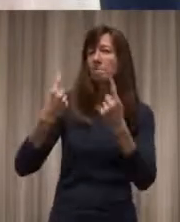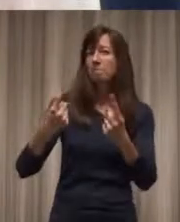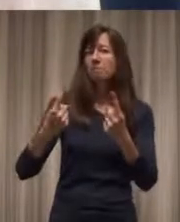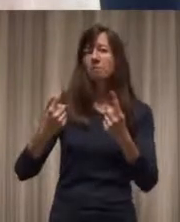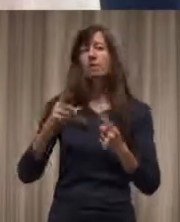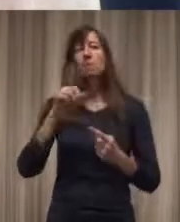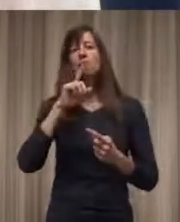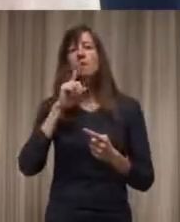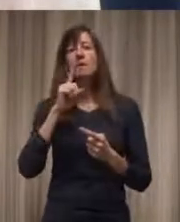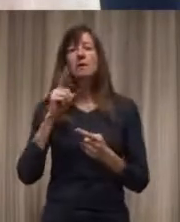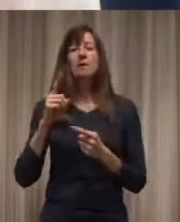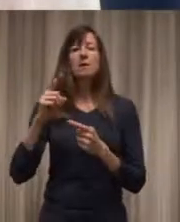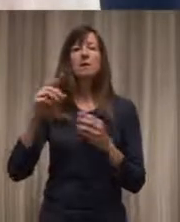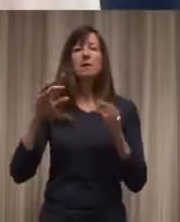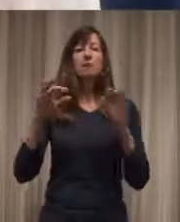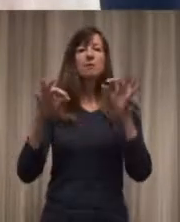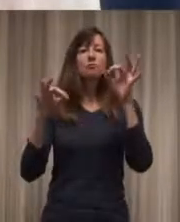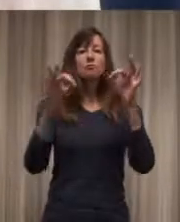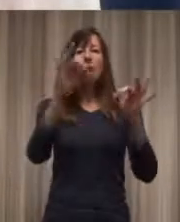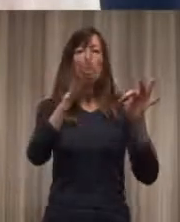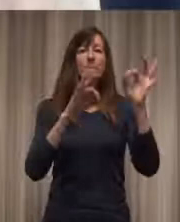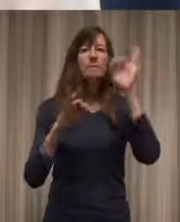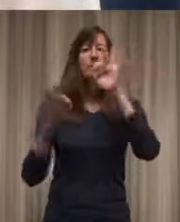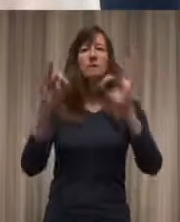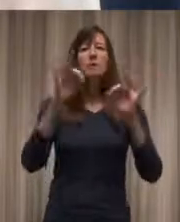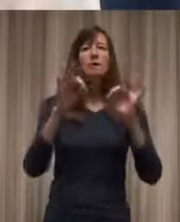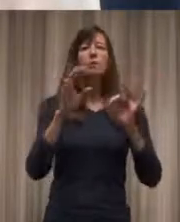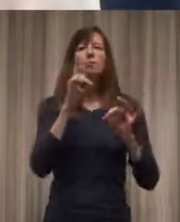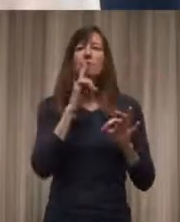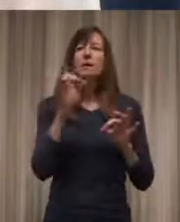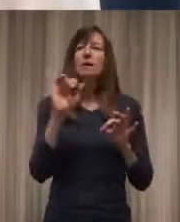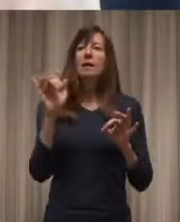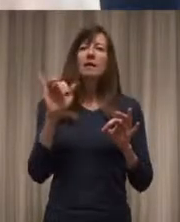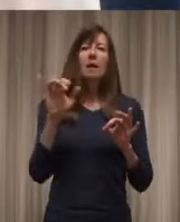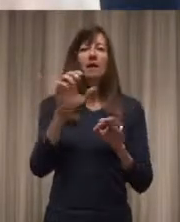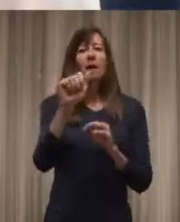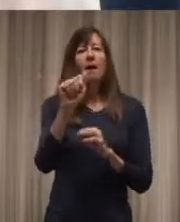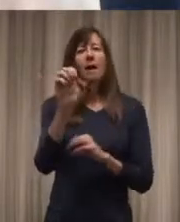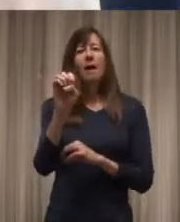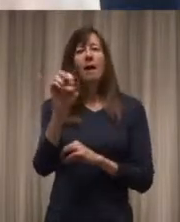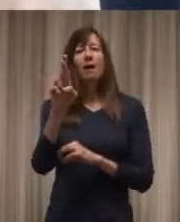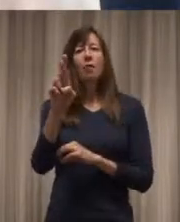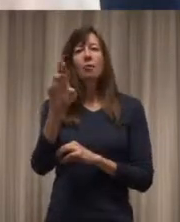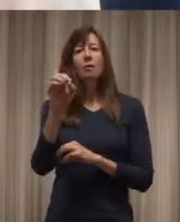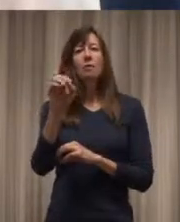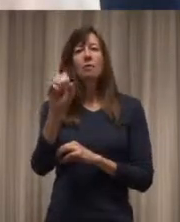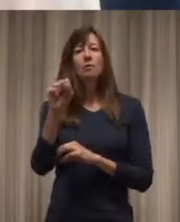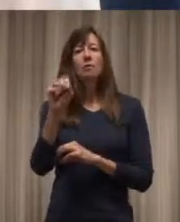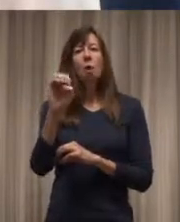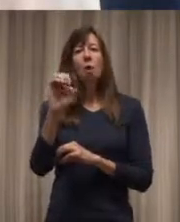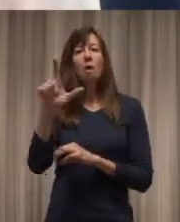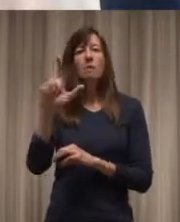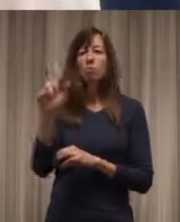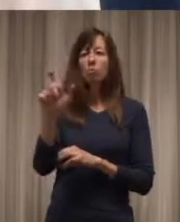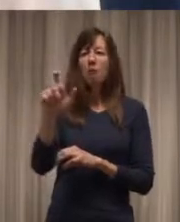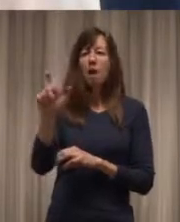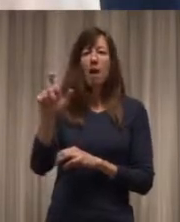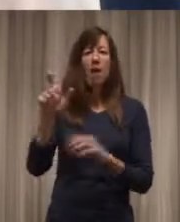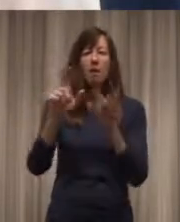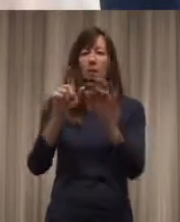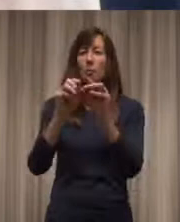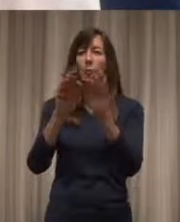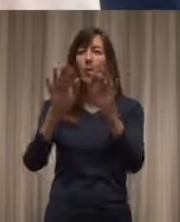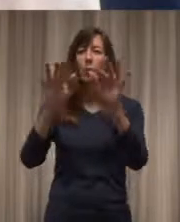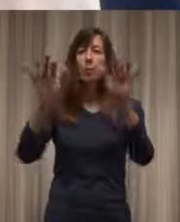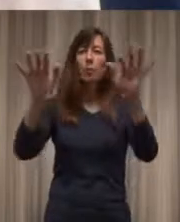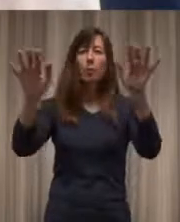it is essentially in the air regardless of those moisture drops, meaning it has the potential to travel